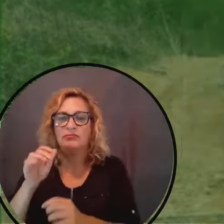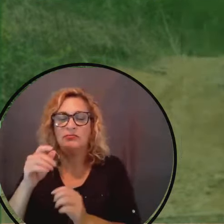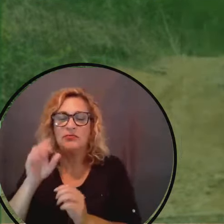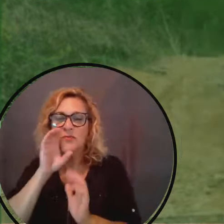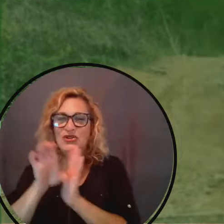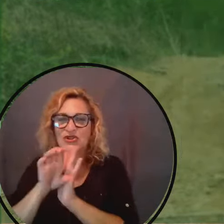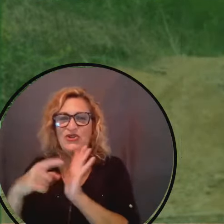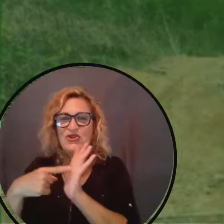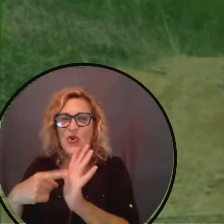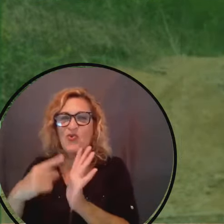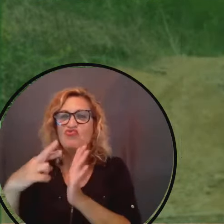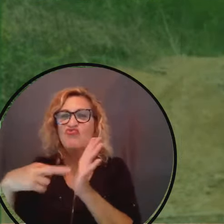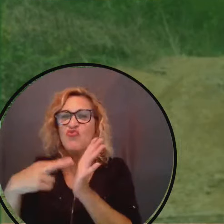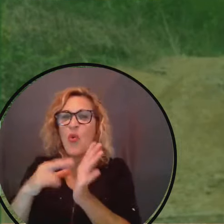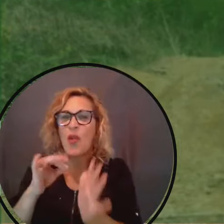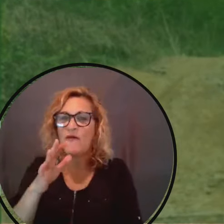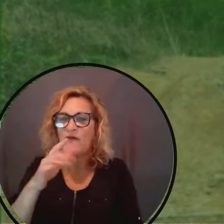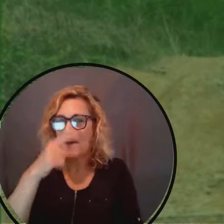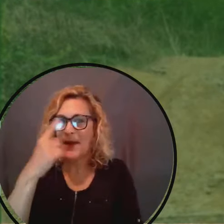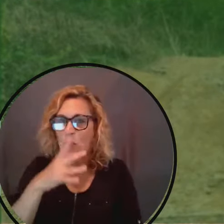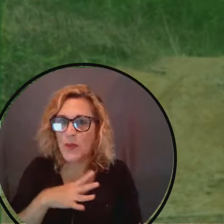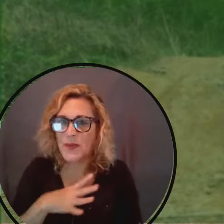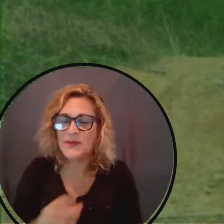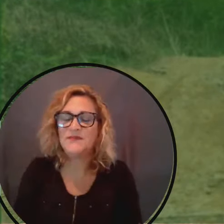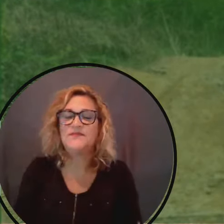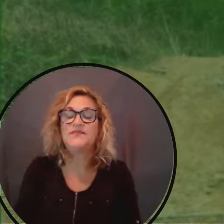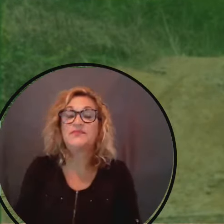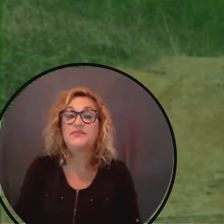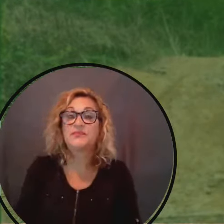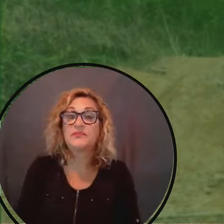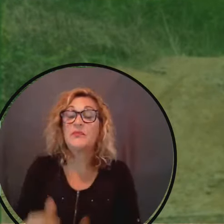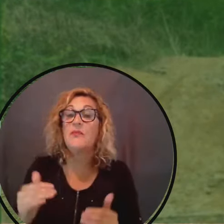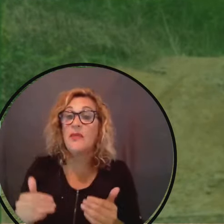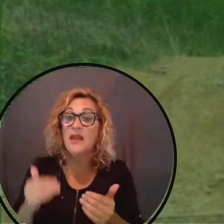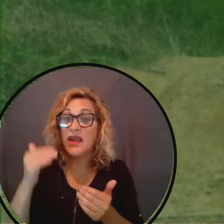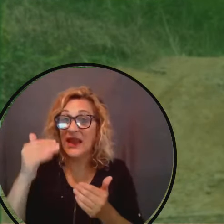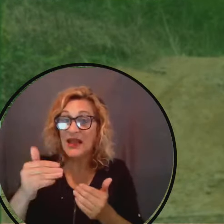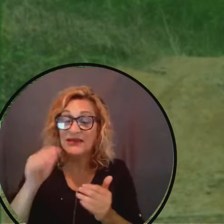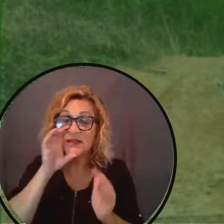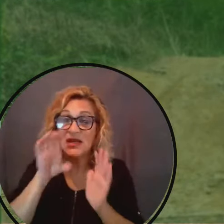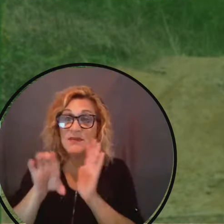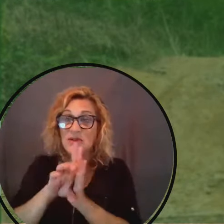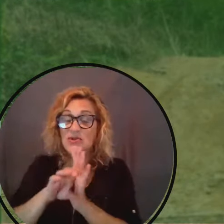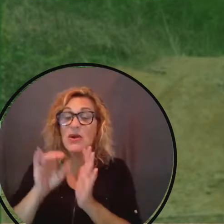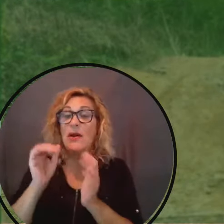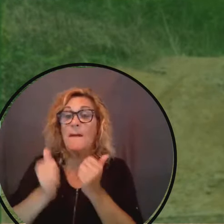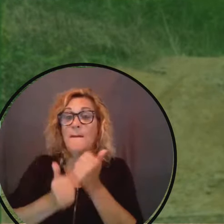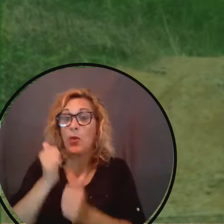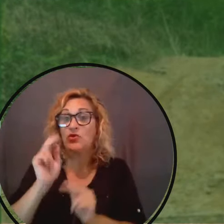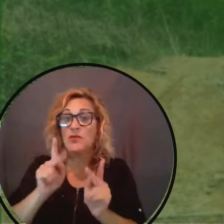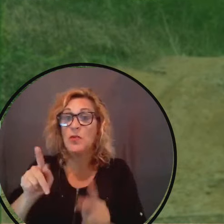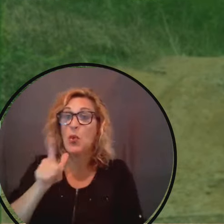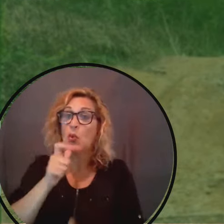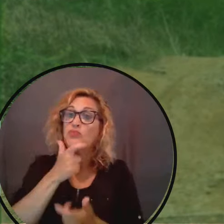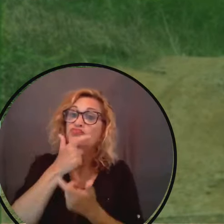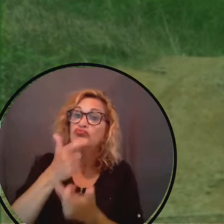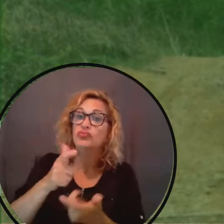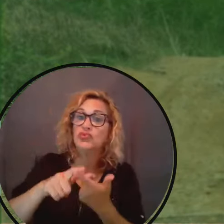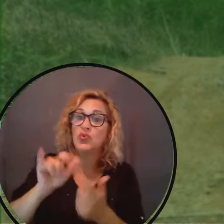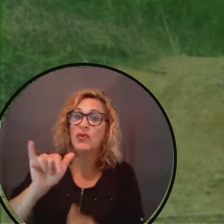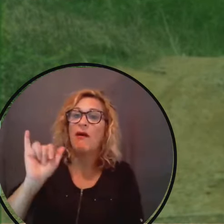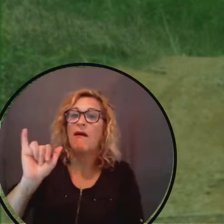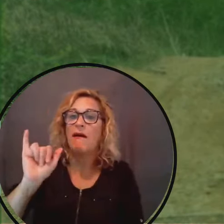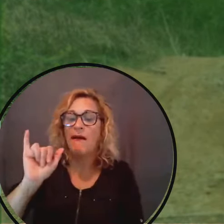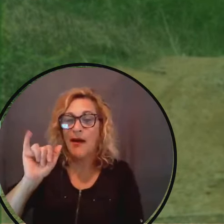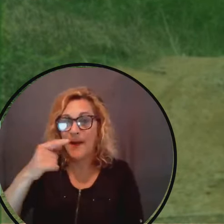of course, that I think people in the U.S. look to a lot, the mutual aid projects, the survival projects of the Black Panther Party,